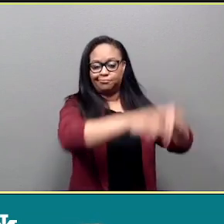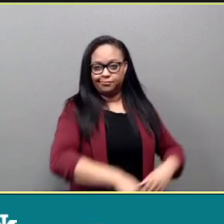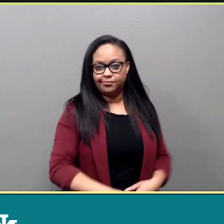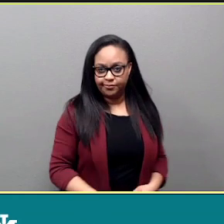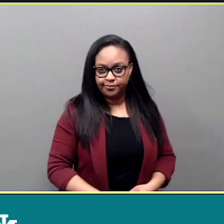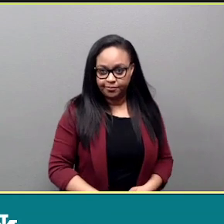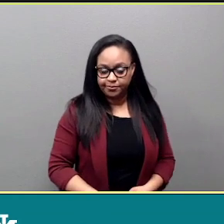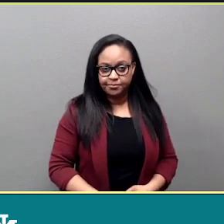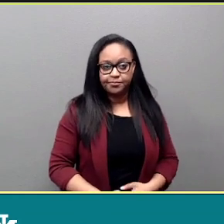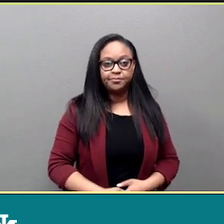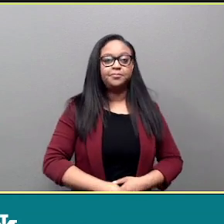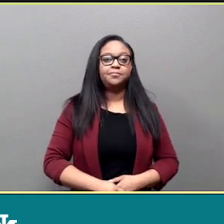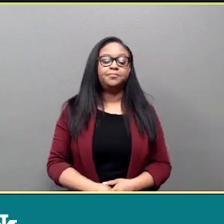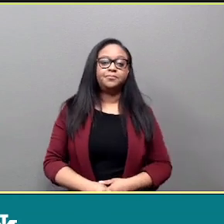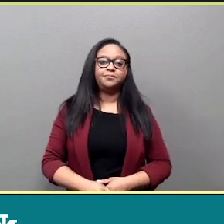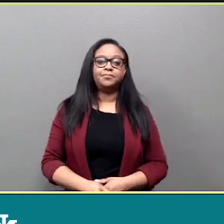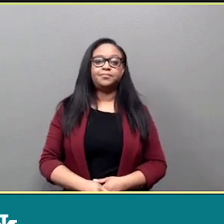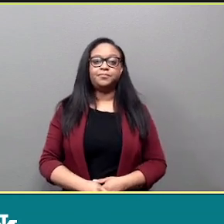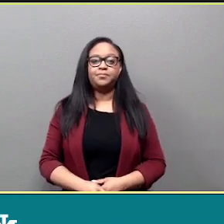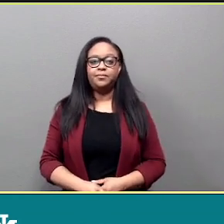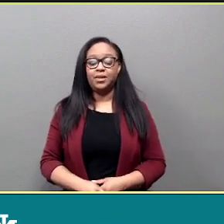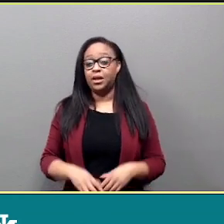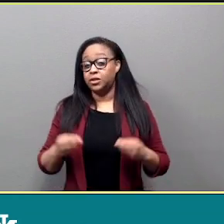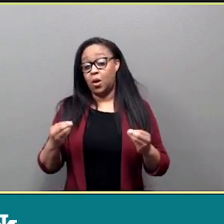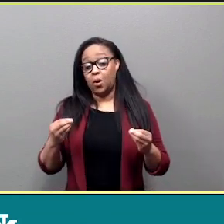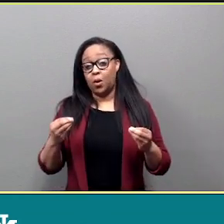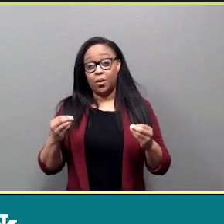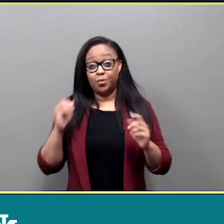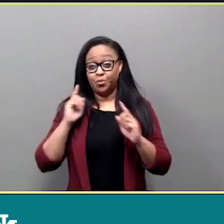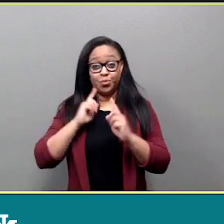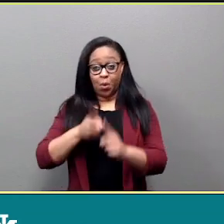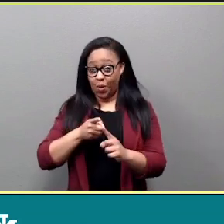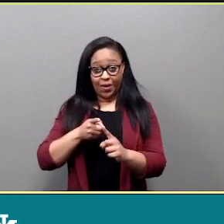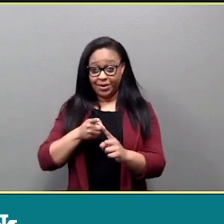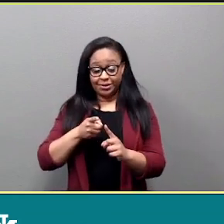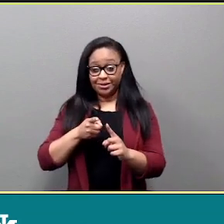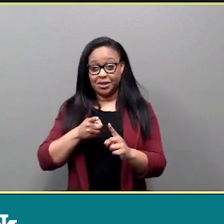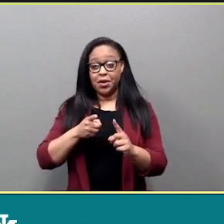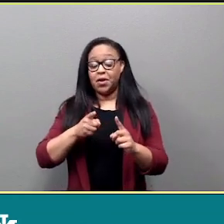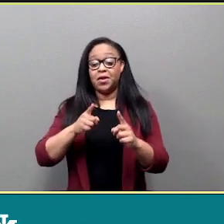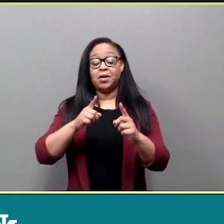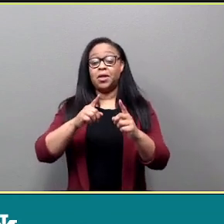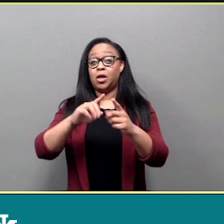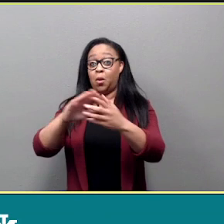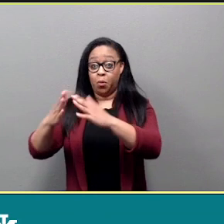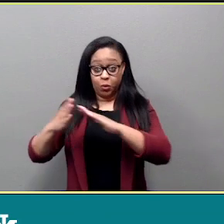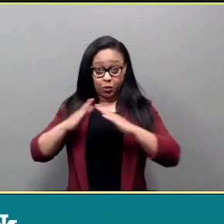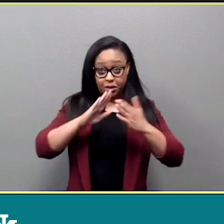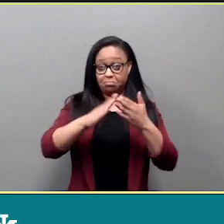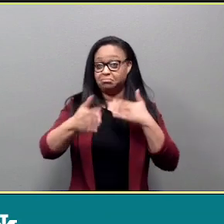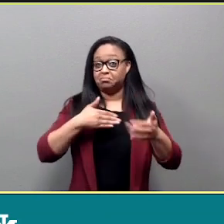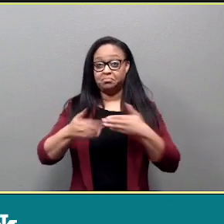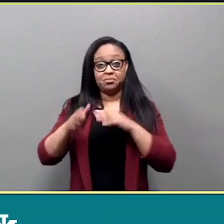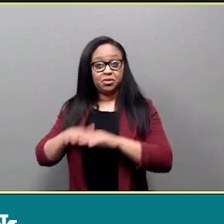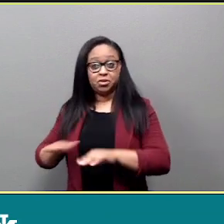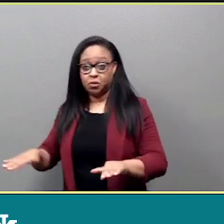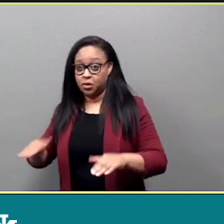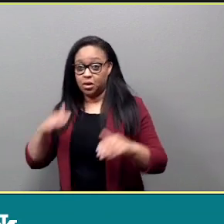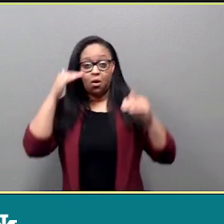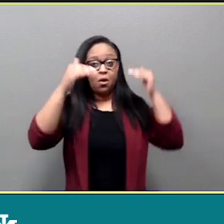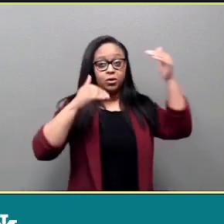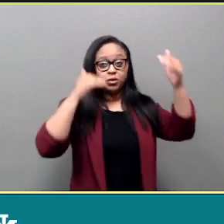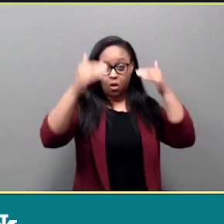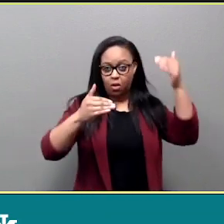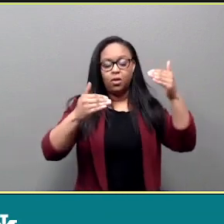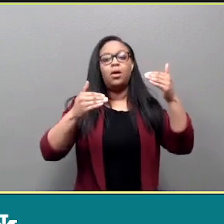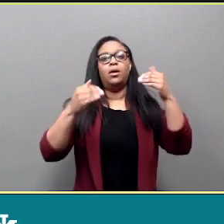So as you can see, we have lots of respiratory viruses within the community on both the adult and pediatric side. This is contributing